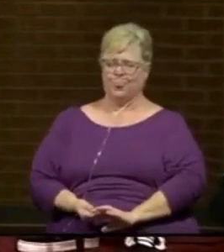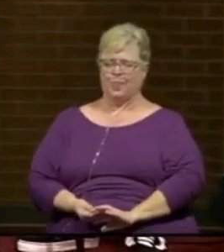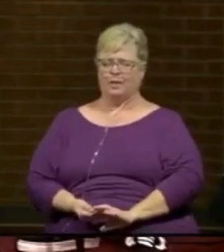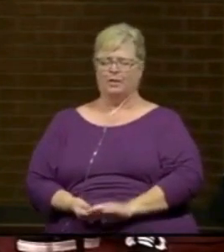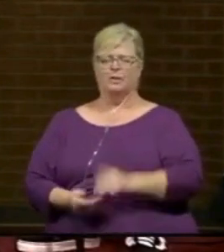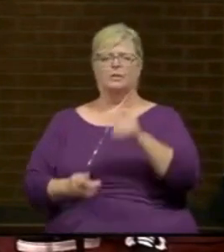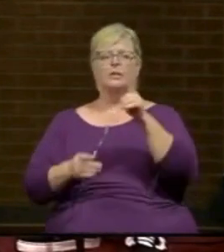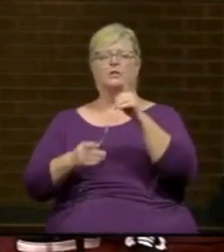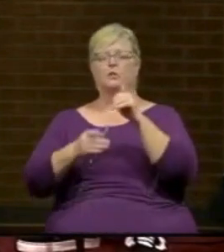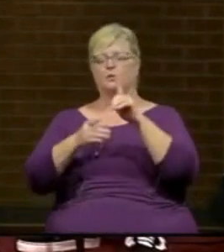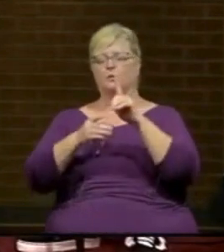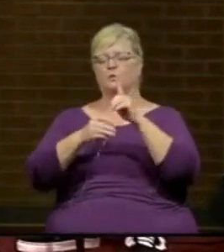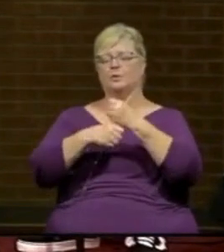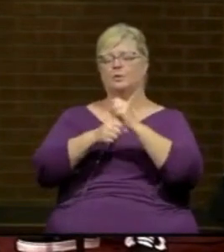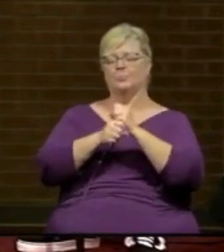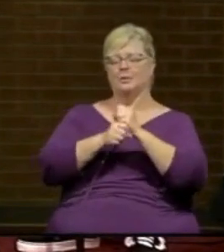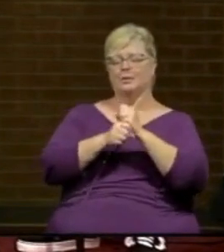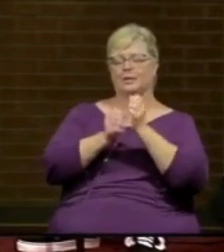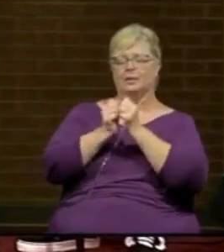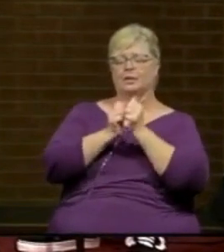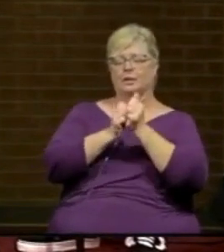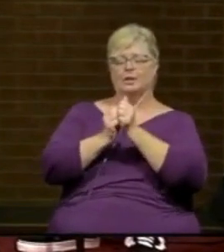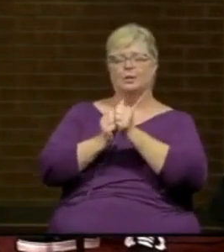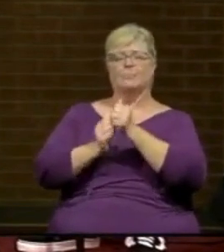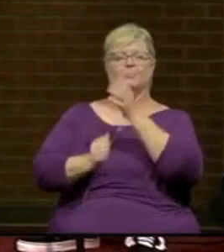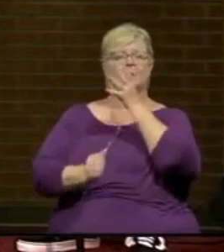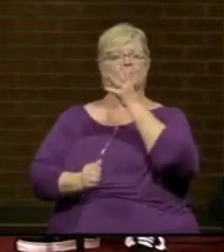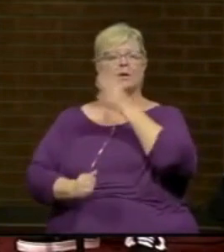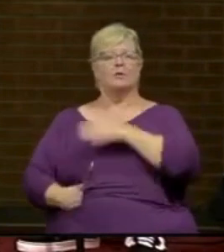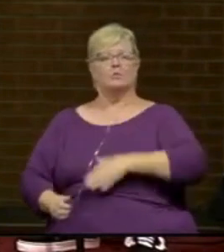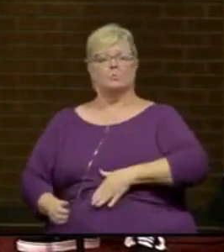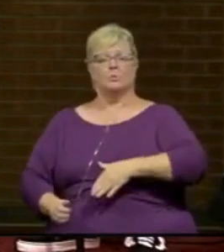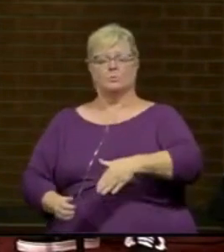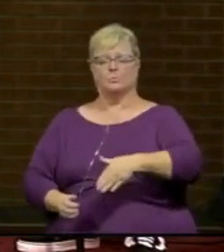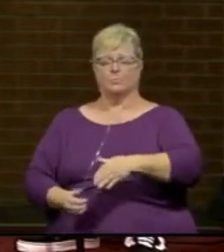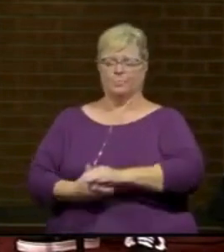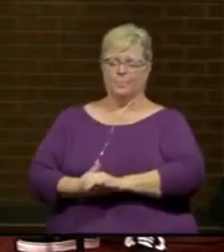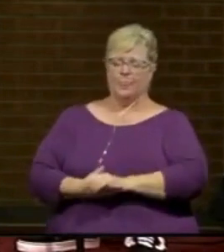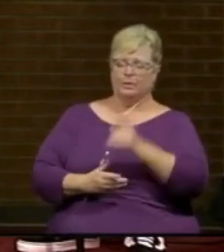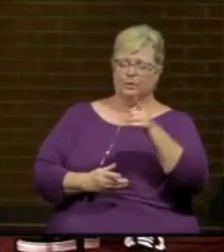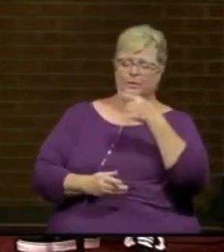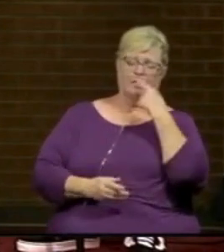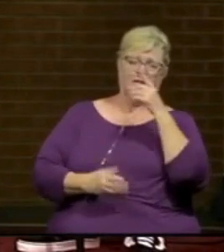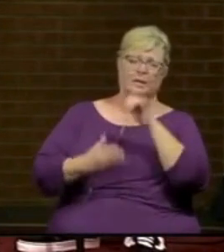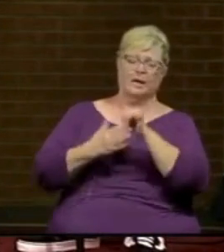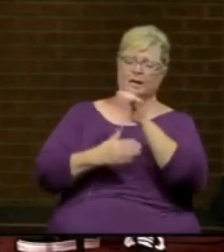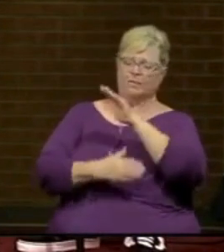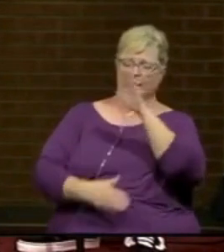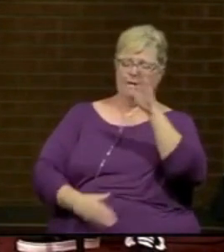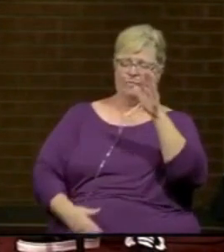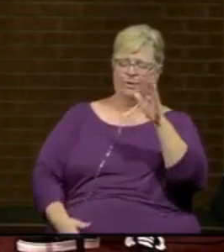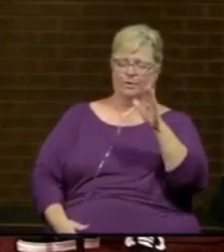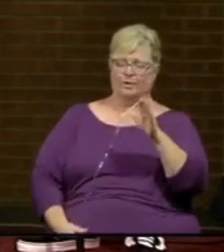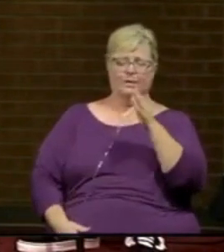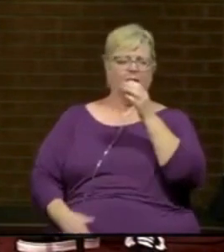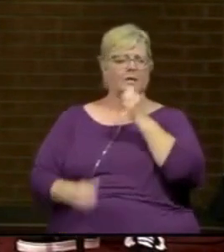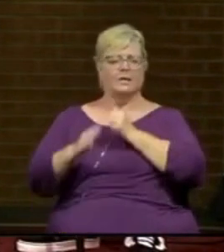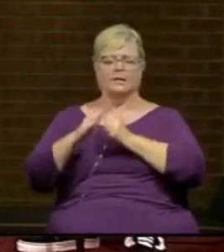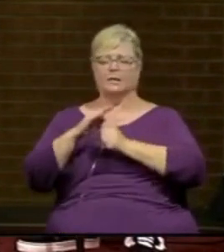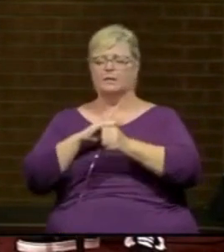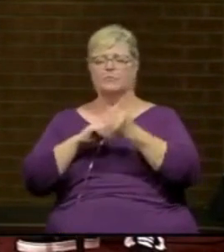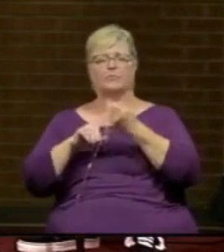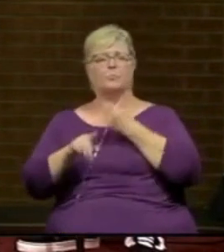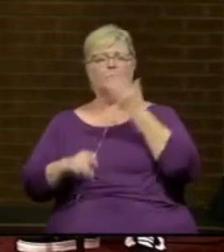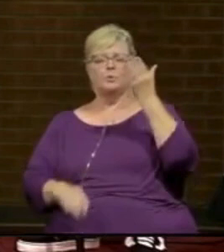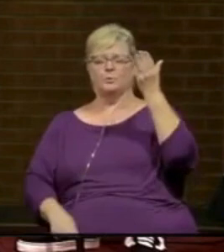That you knit me together in my mother's womb, and you say that I've never been